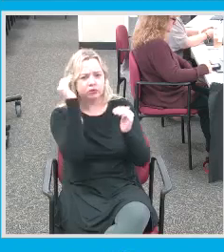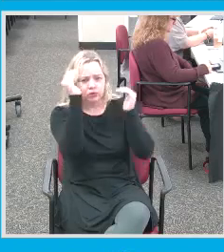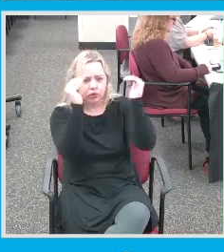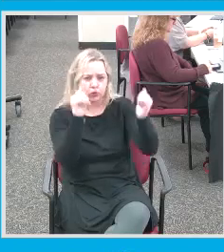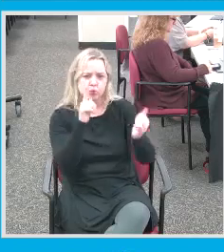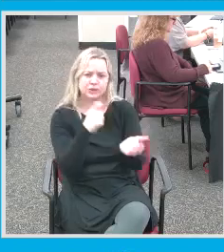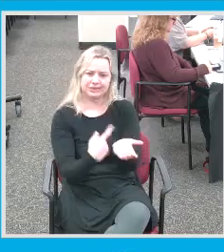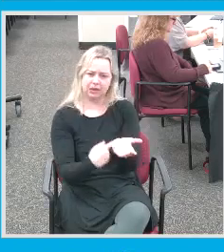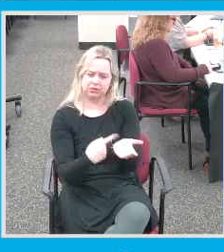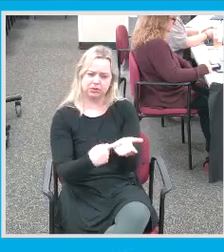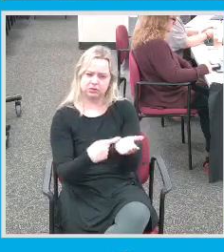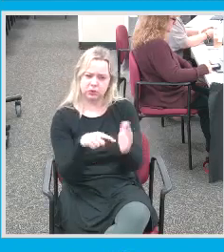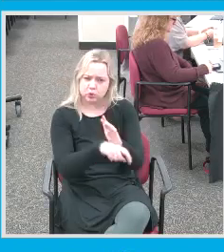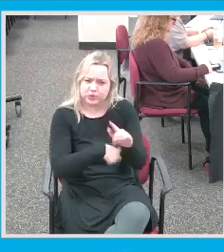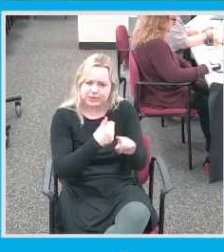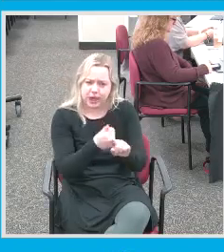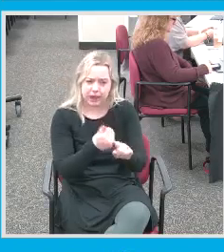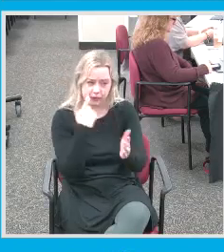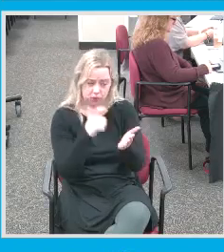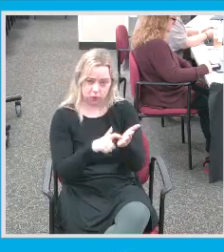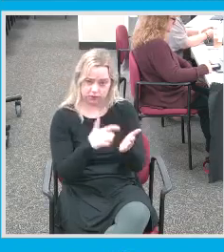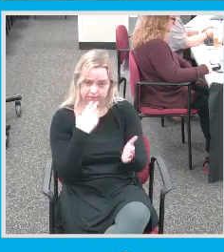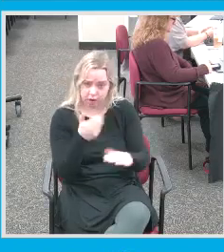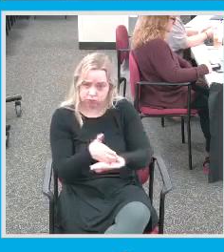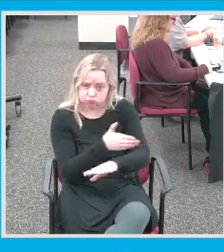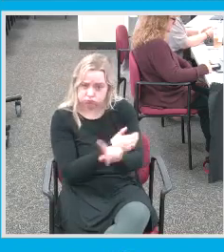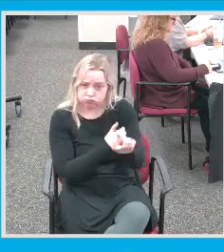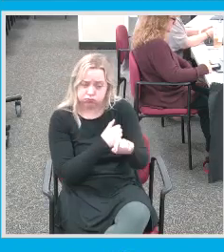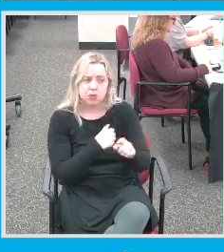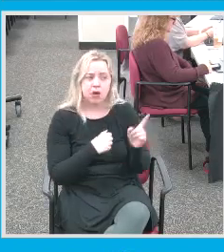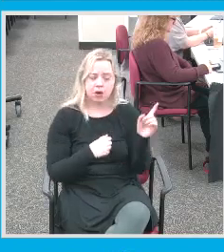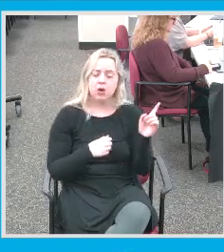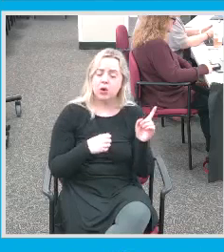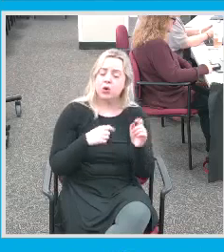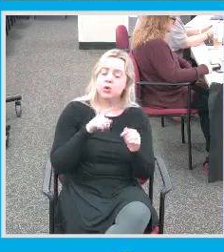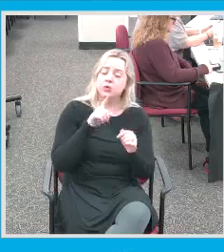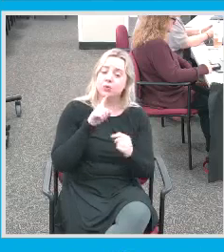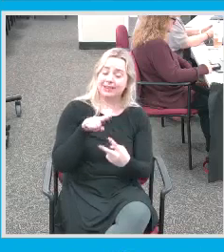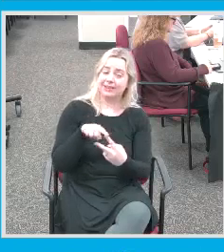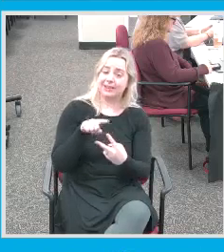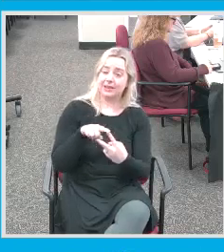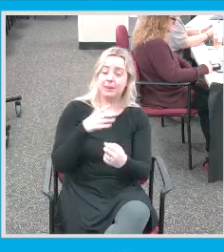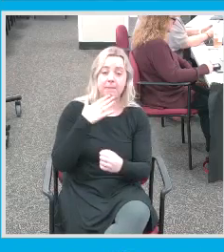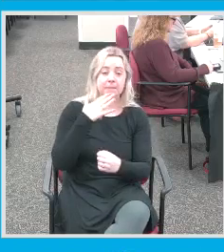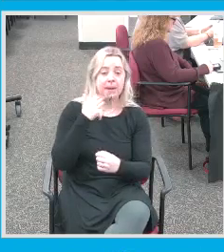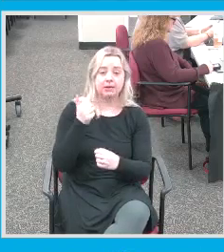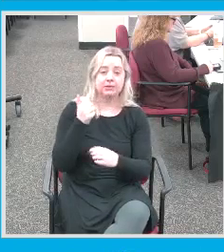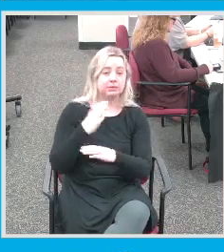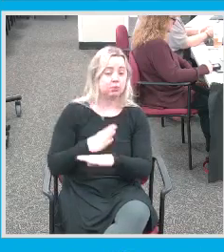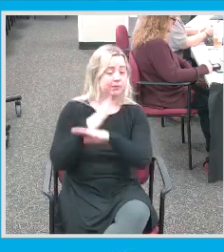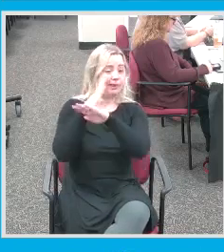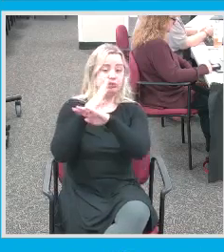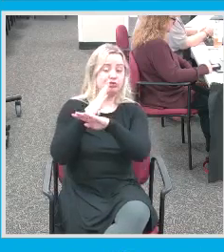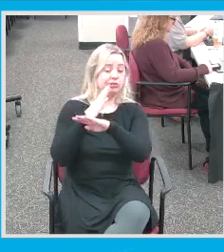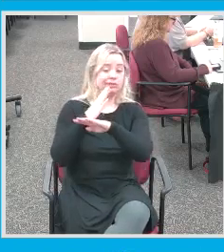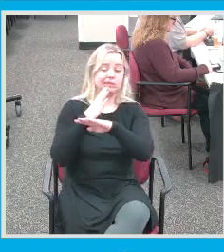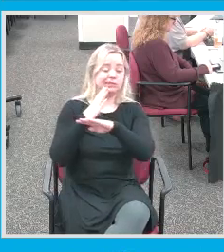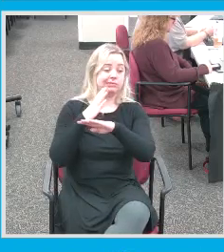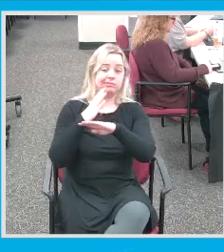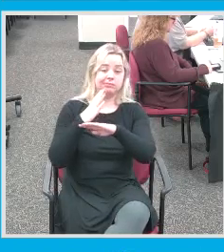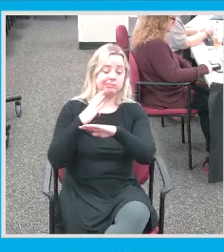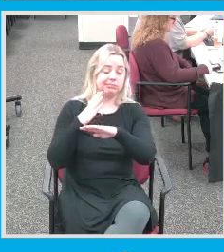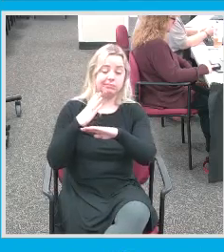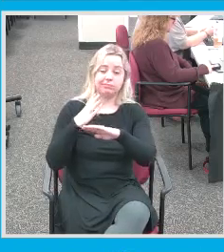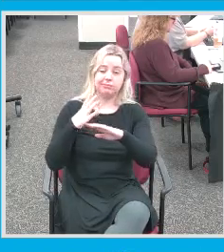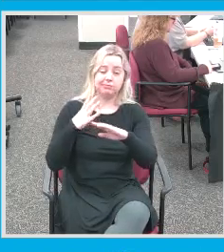So the first question was, which can be the most successful or most supportive prevention strategies? Really,